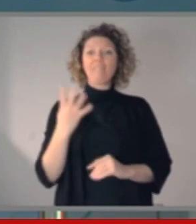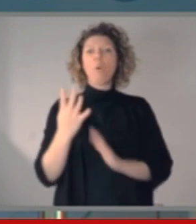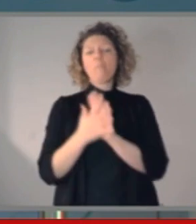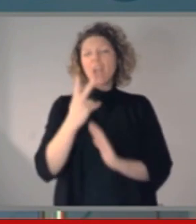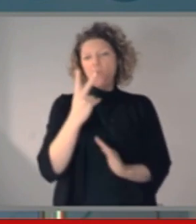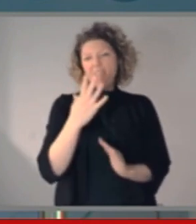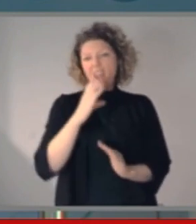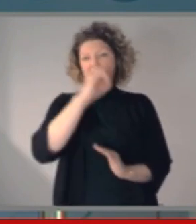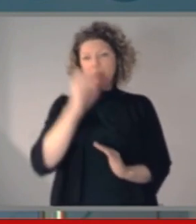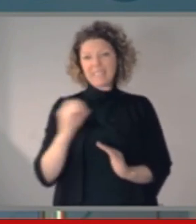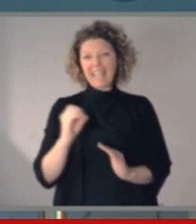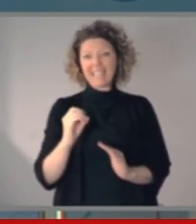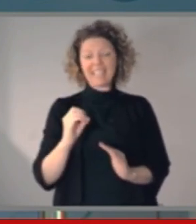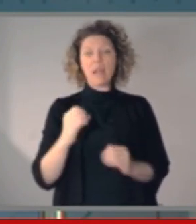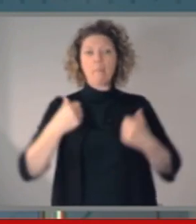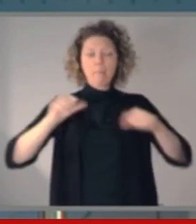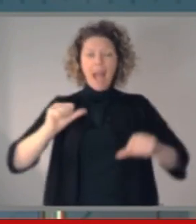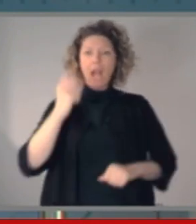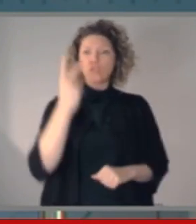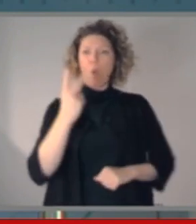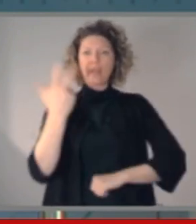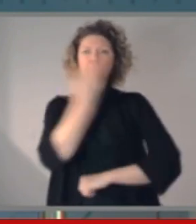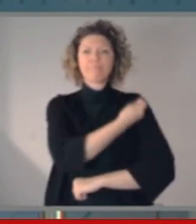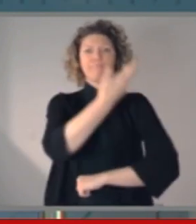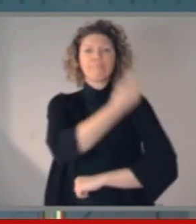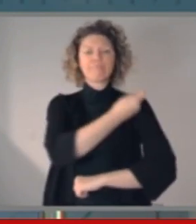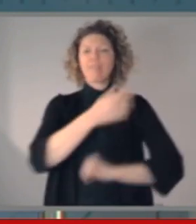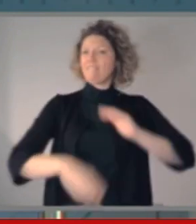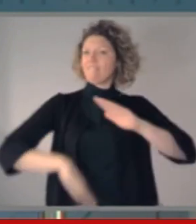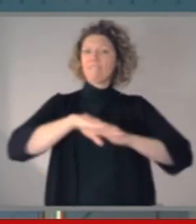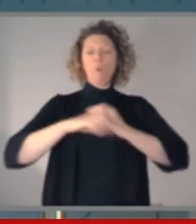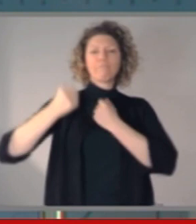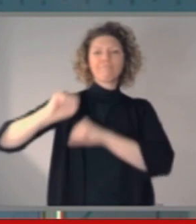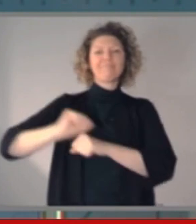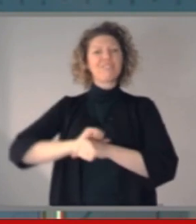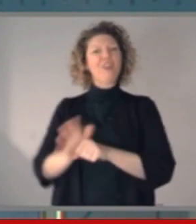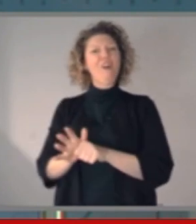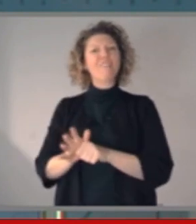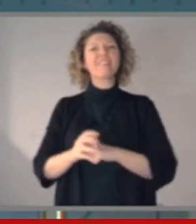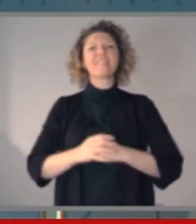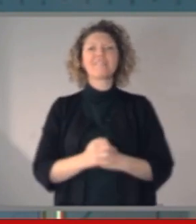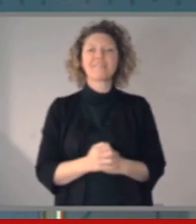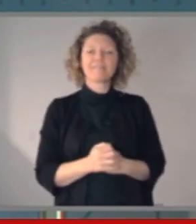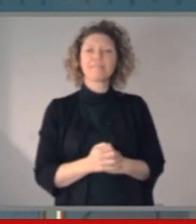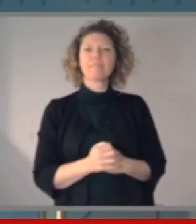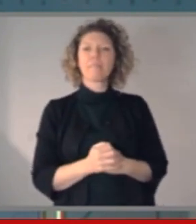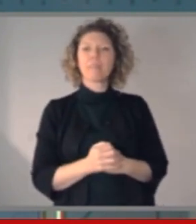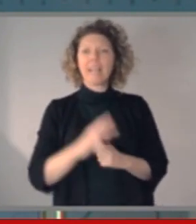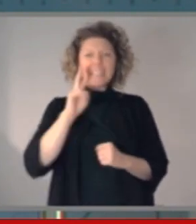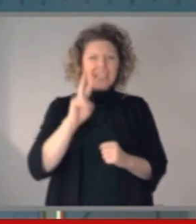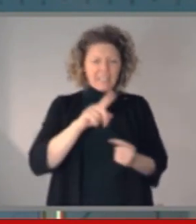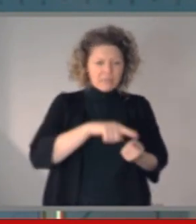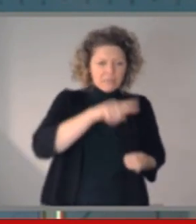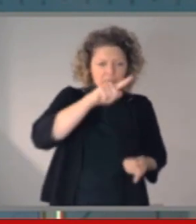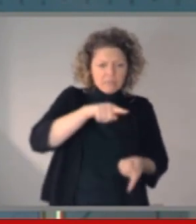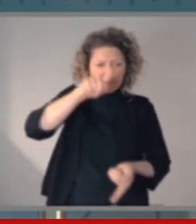fully dosed for the vaccines. Next one, thanks. And you can see how it's really ramped up. This just looks at the last 7 days. And you can see in the last